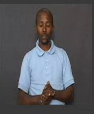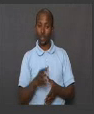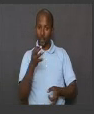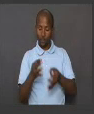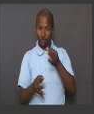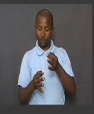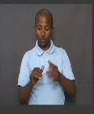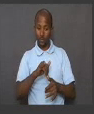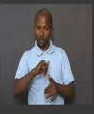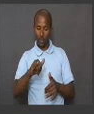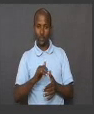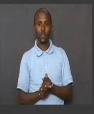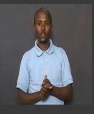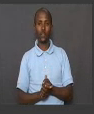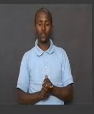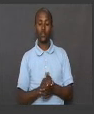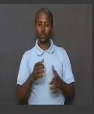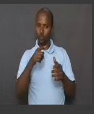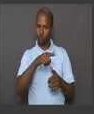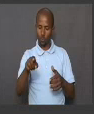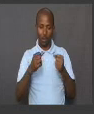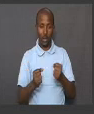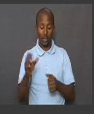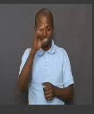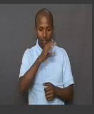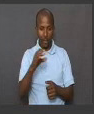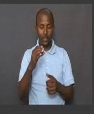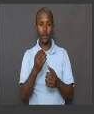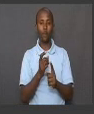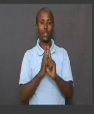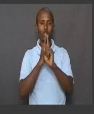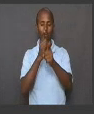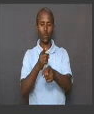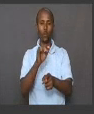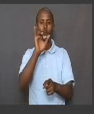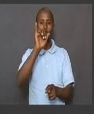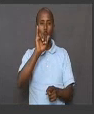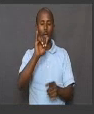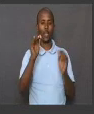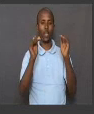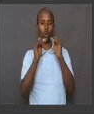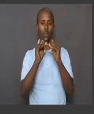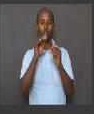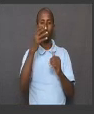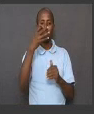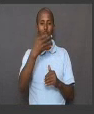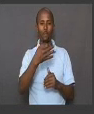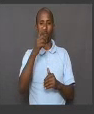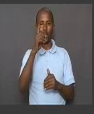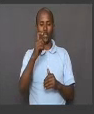If there is, we can find it by solving y equals f